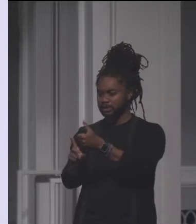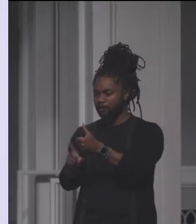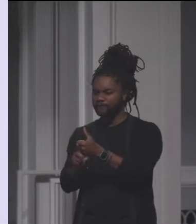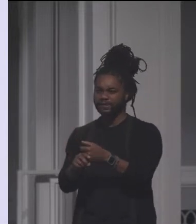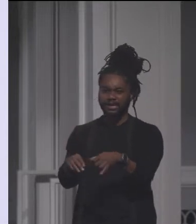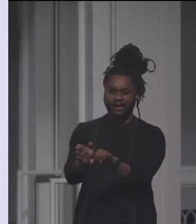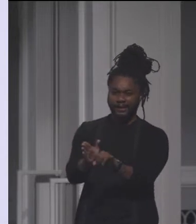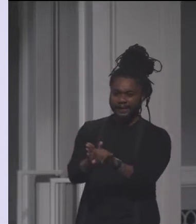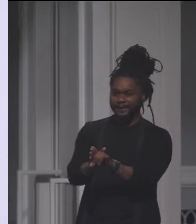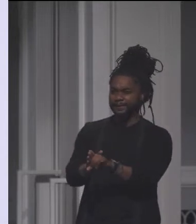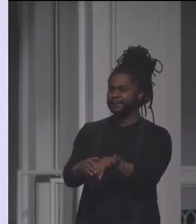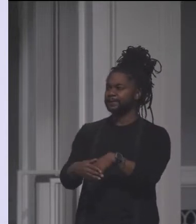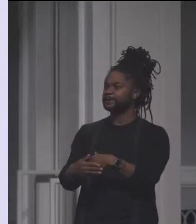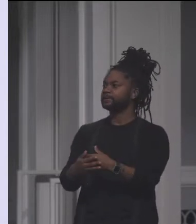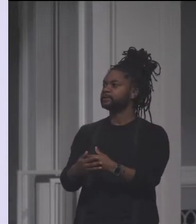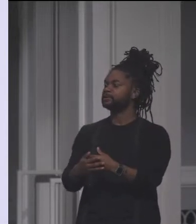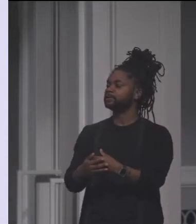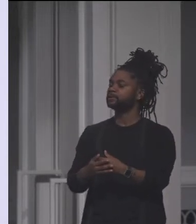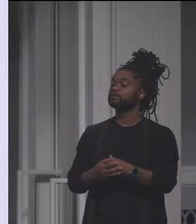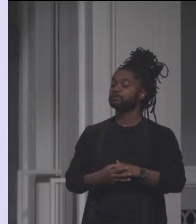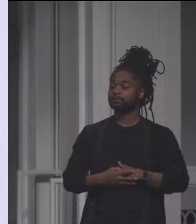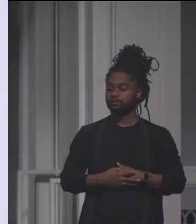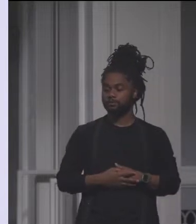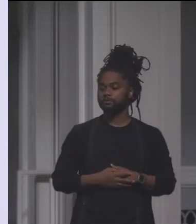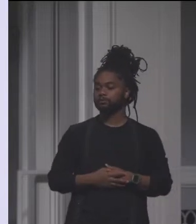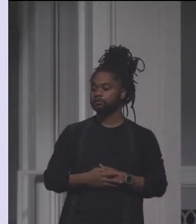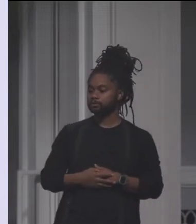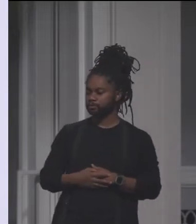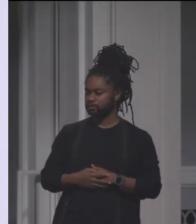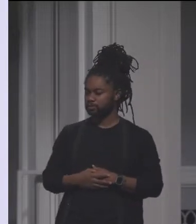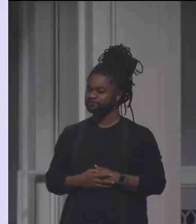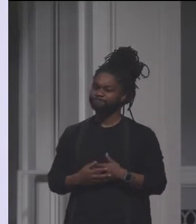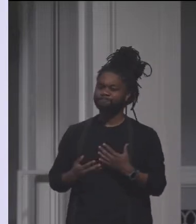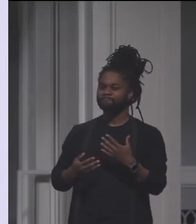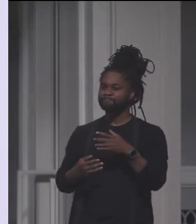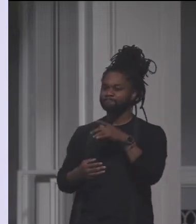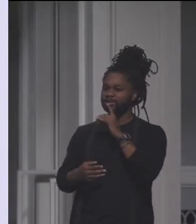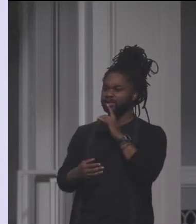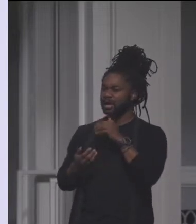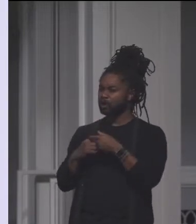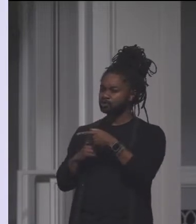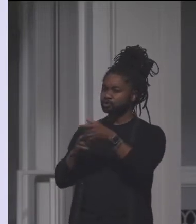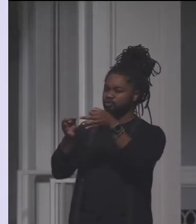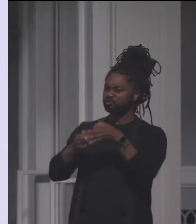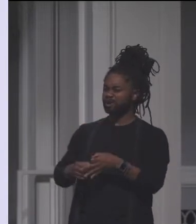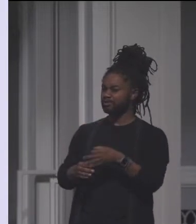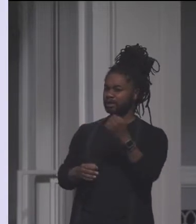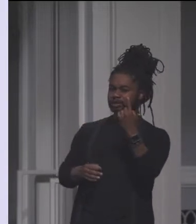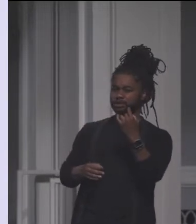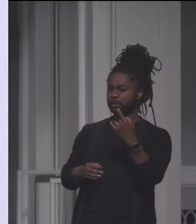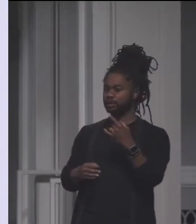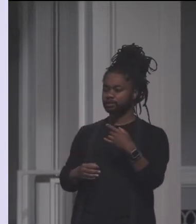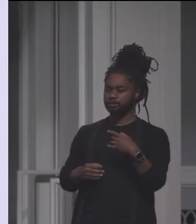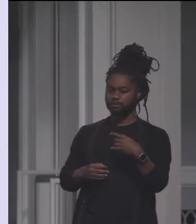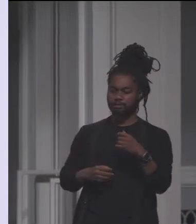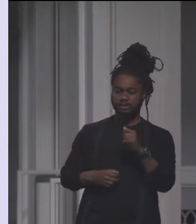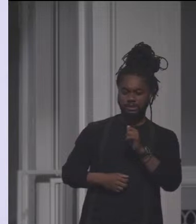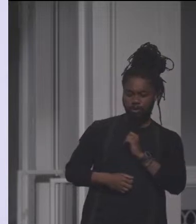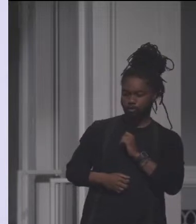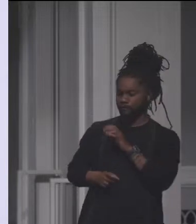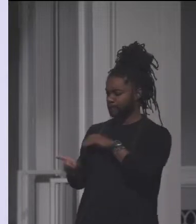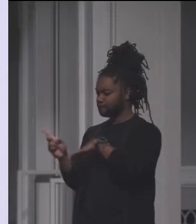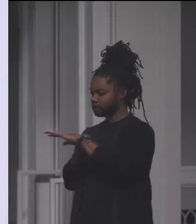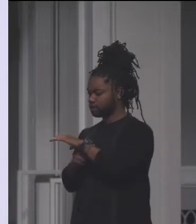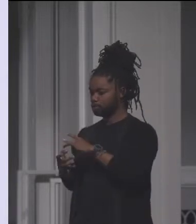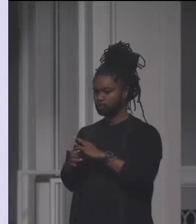identity. Or to put it differently, how would you describe your understanding of the relationship between self and environment?